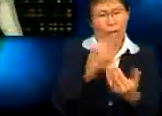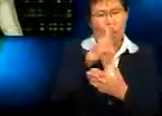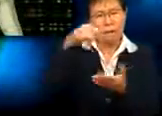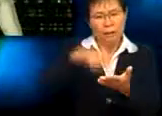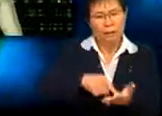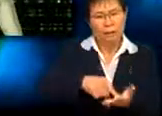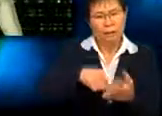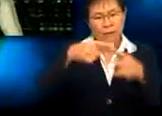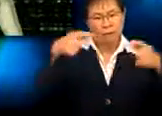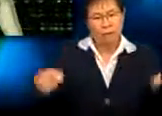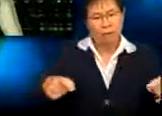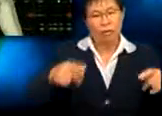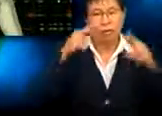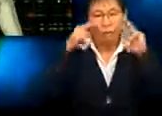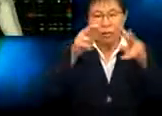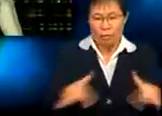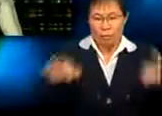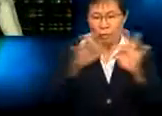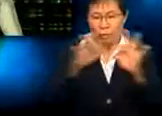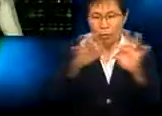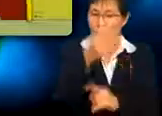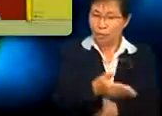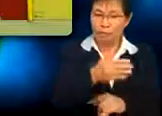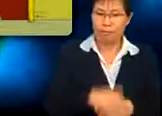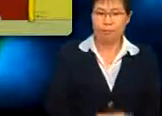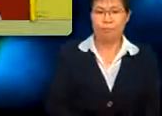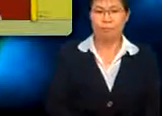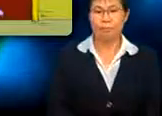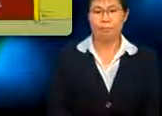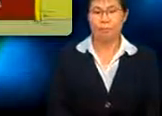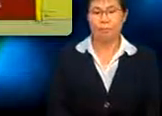these types of vision important to them?